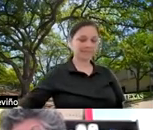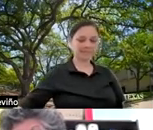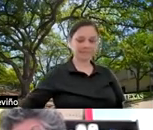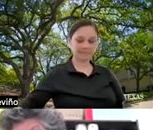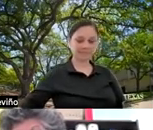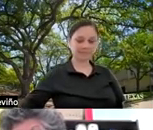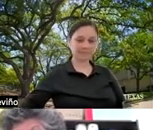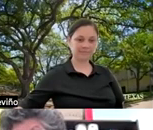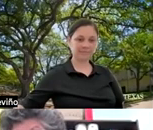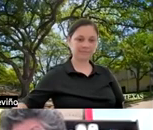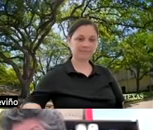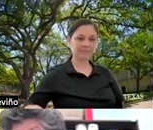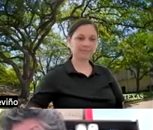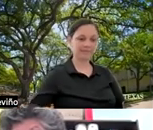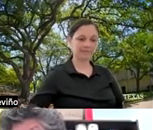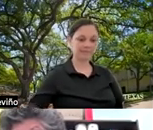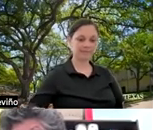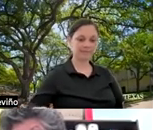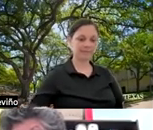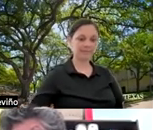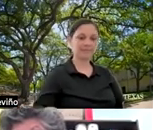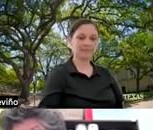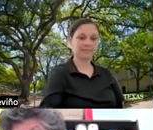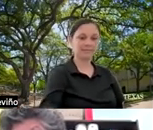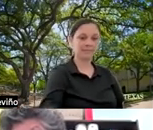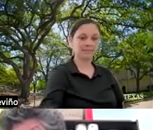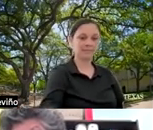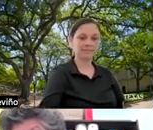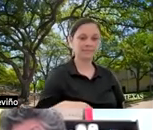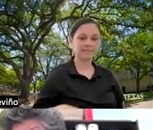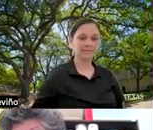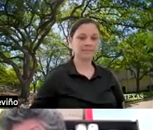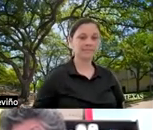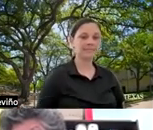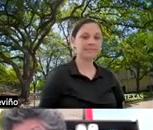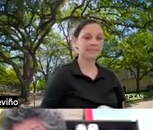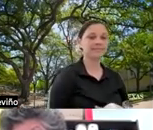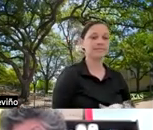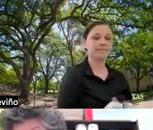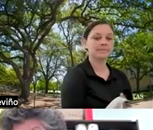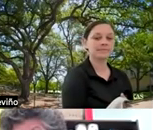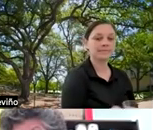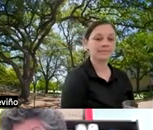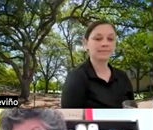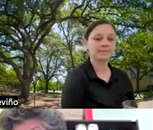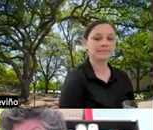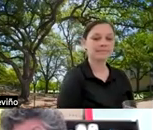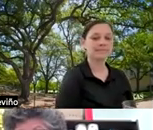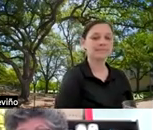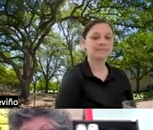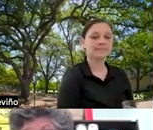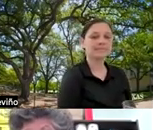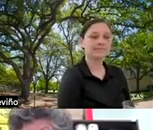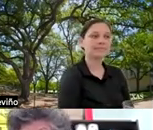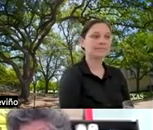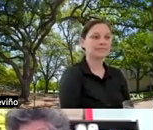a Zoom invite or whatever? Yes. So Megan Schneider will take care. Mm-hmm. Members, I think you all saw that if you can't